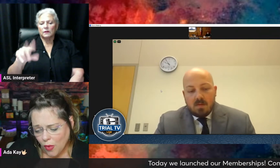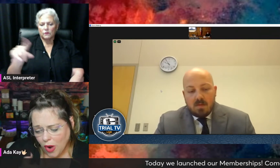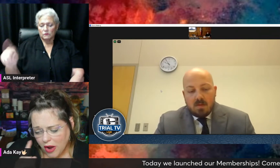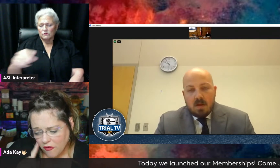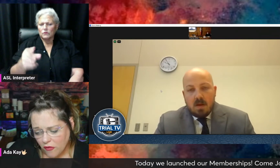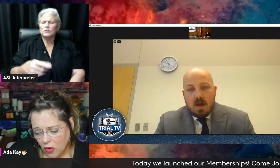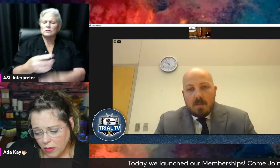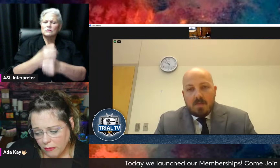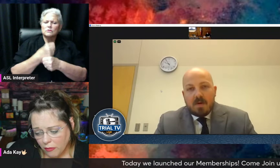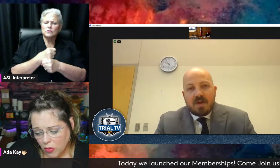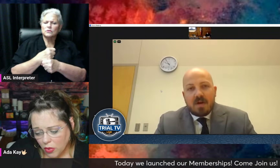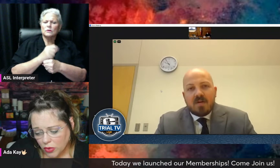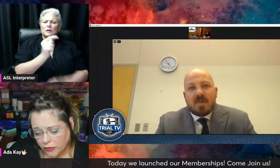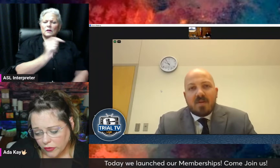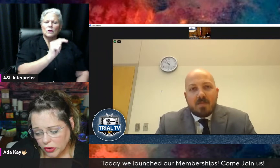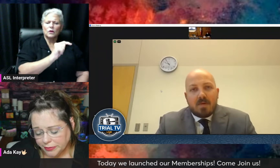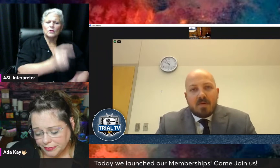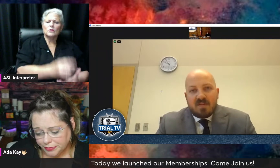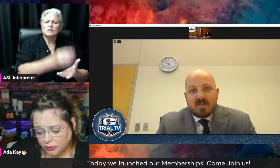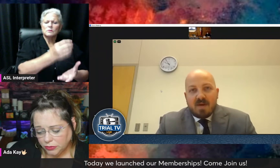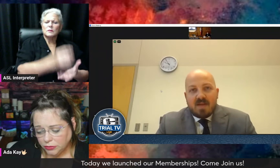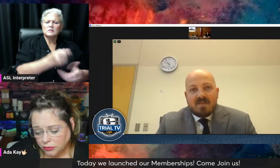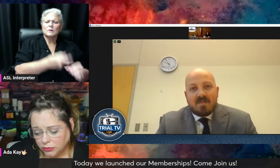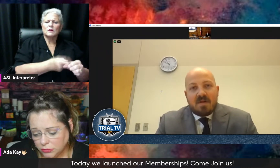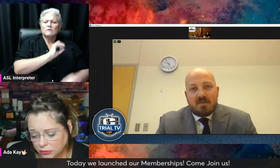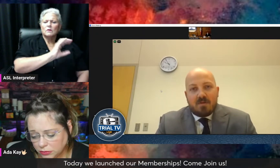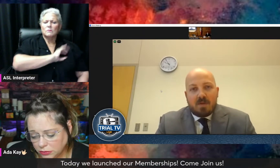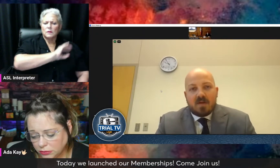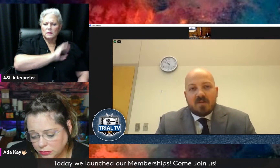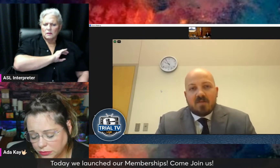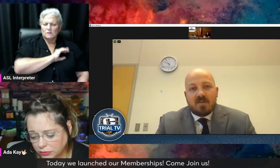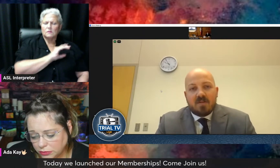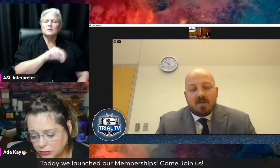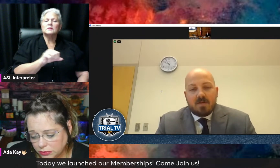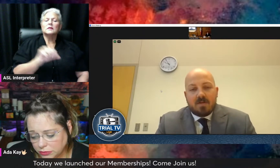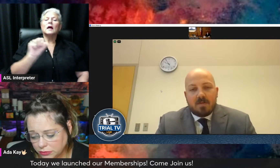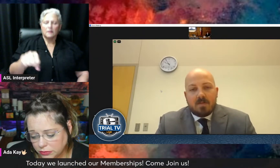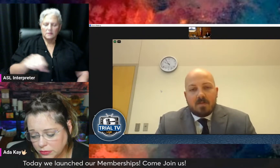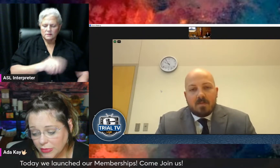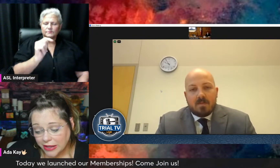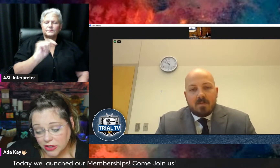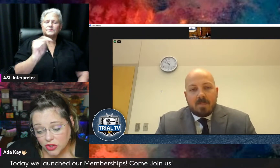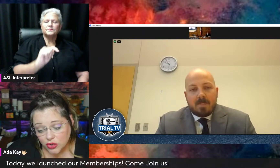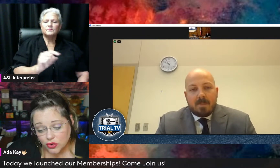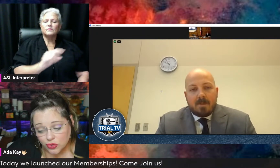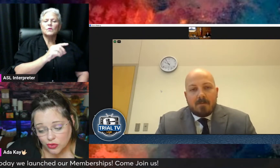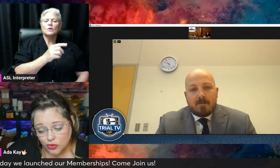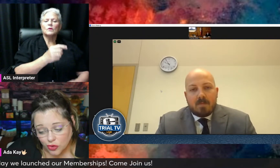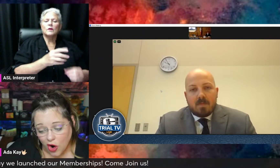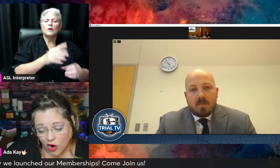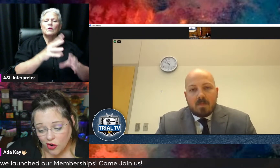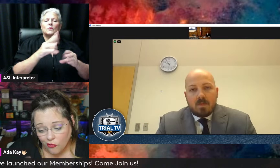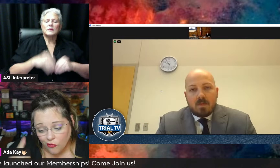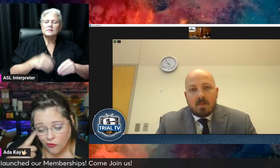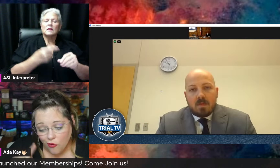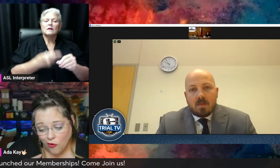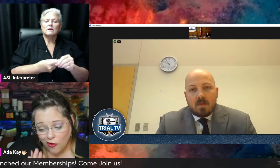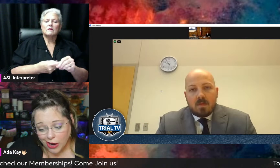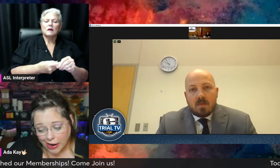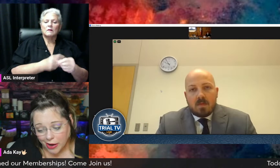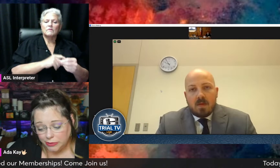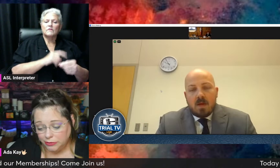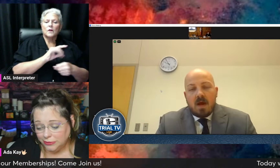Department? There was a urine specimen received by the evidence room, yes. Okay. Do you know from whom that specimen was